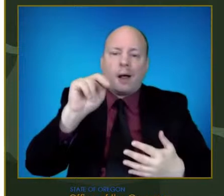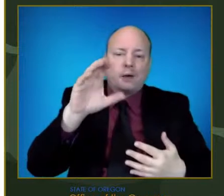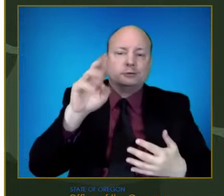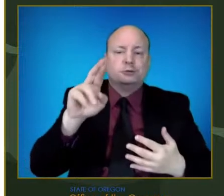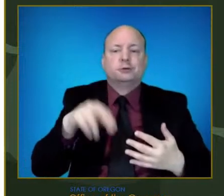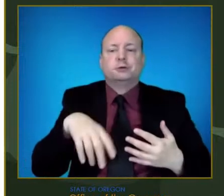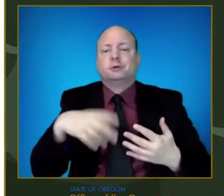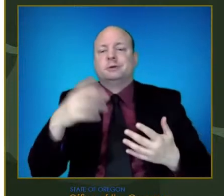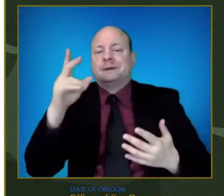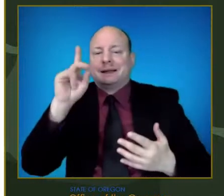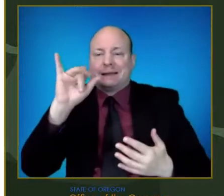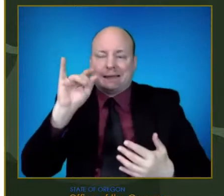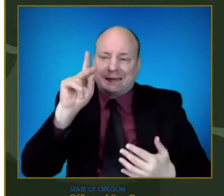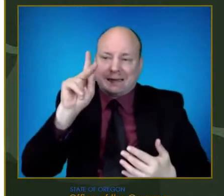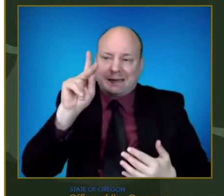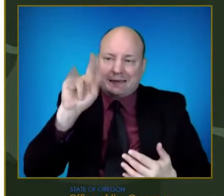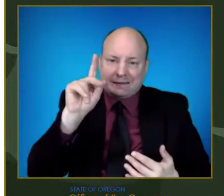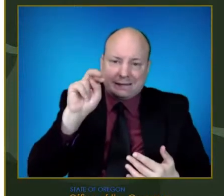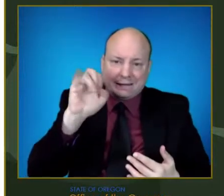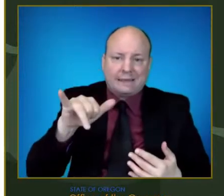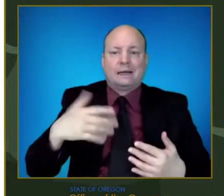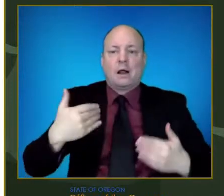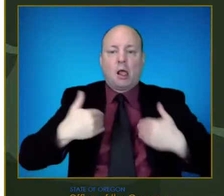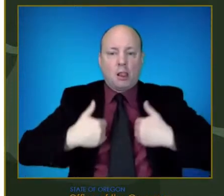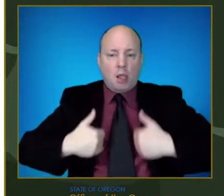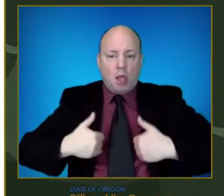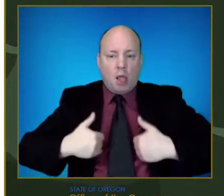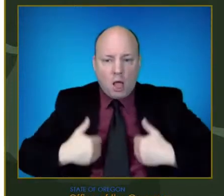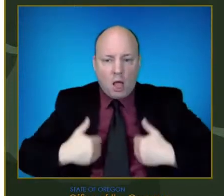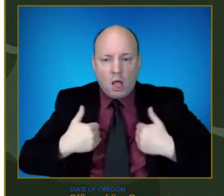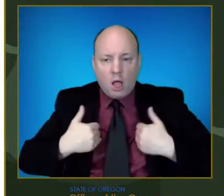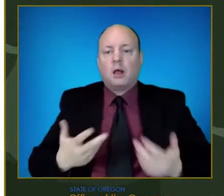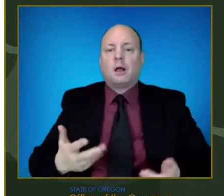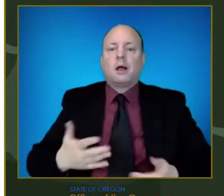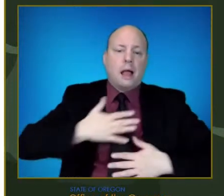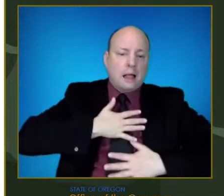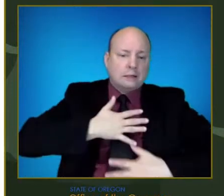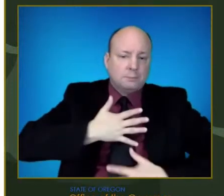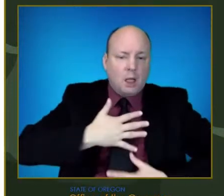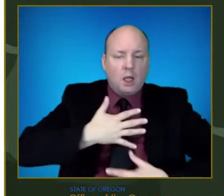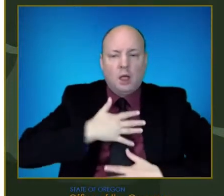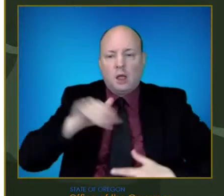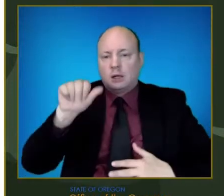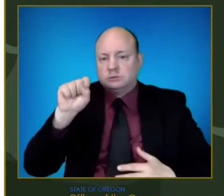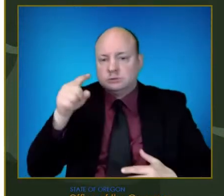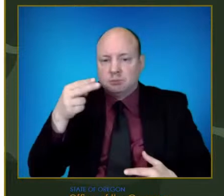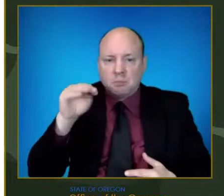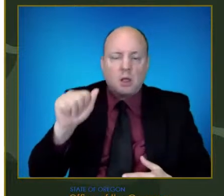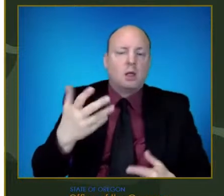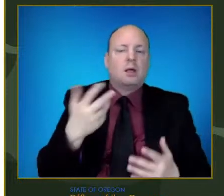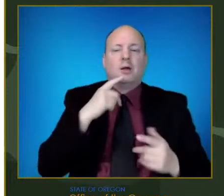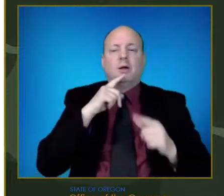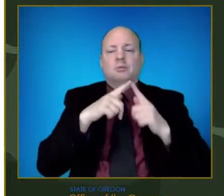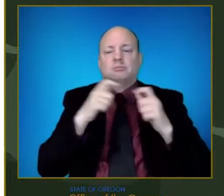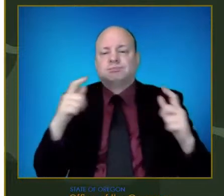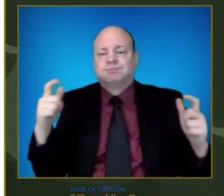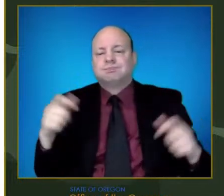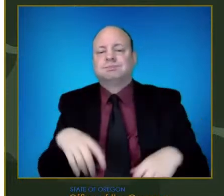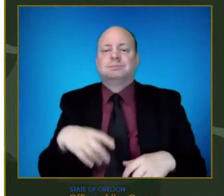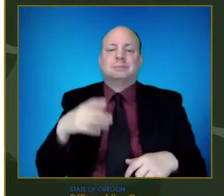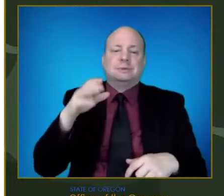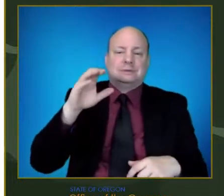including COPD, asthma, interstitial lung disease, cystic fibrosis, pulmonary